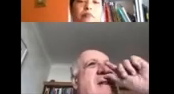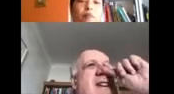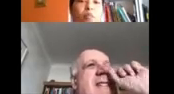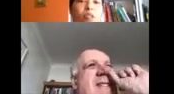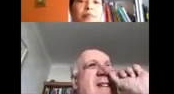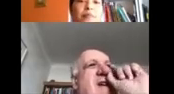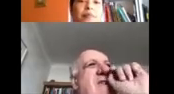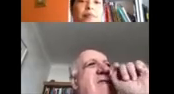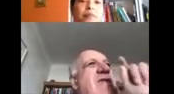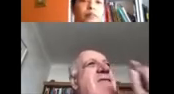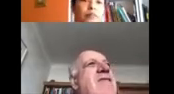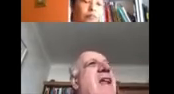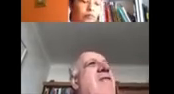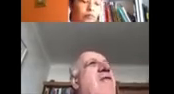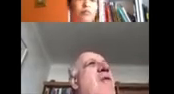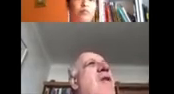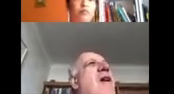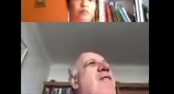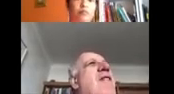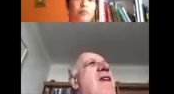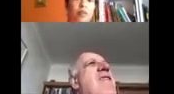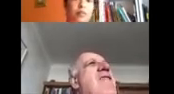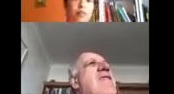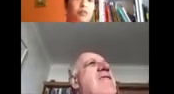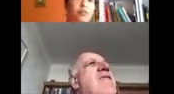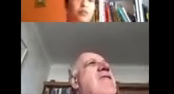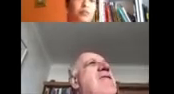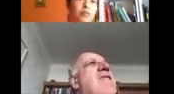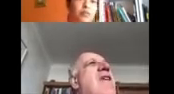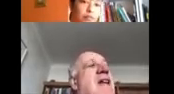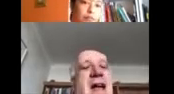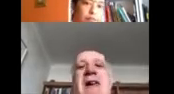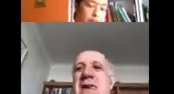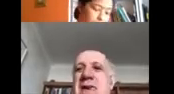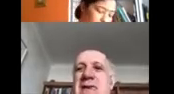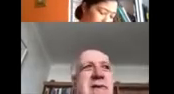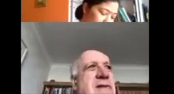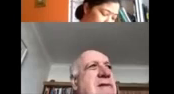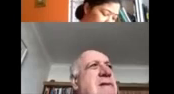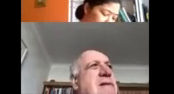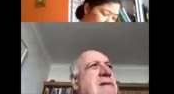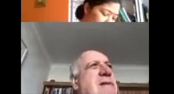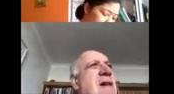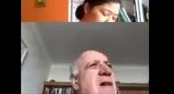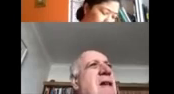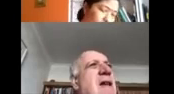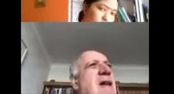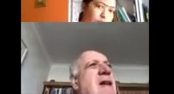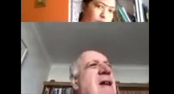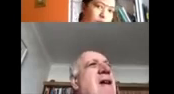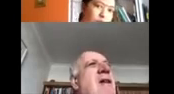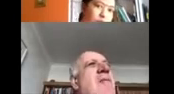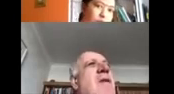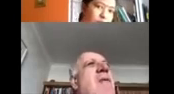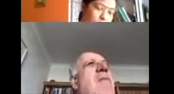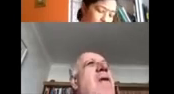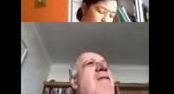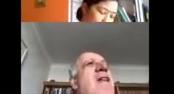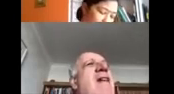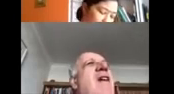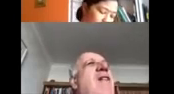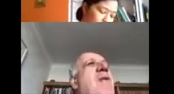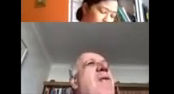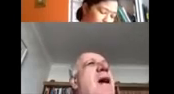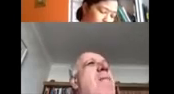got all sorts of information about where service users can get remote digital support. We're just putting that in place as we